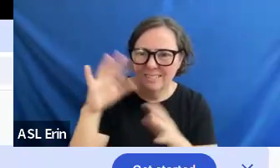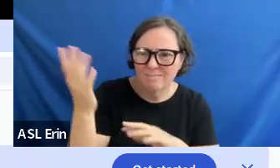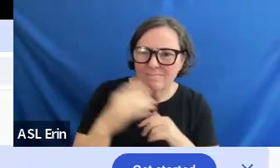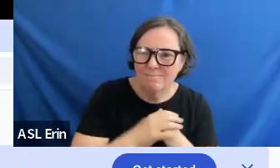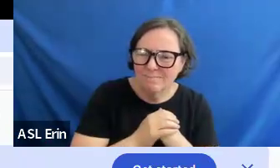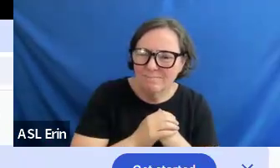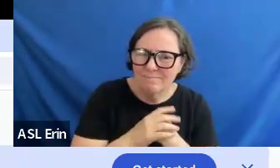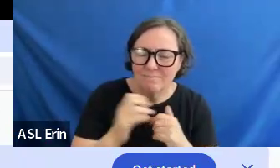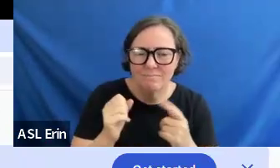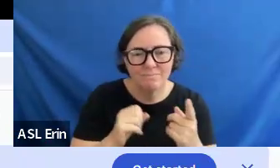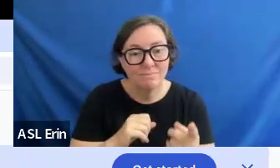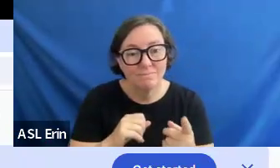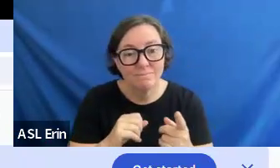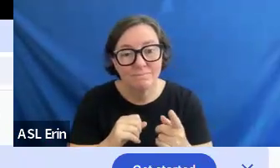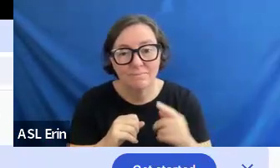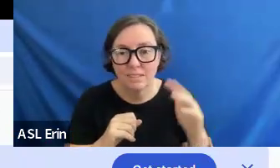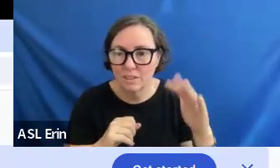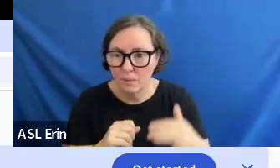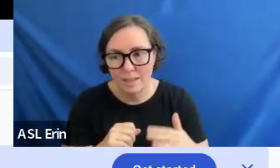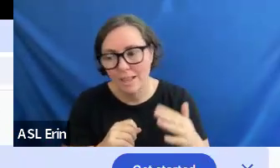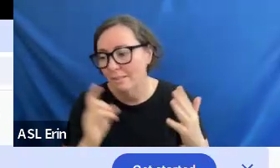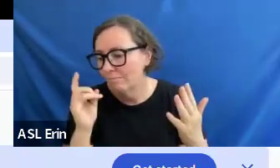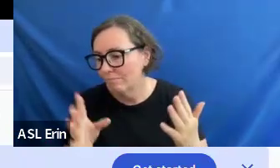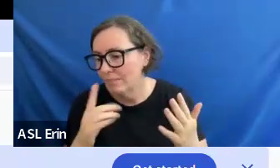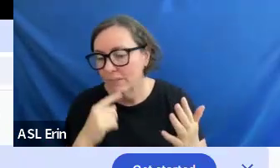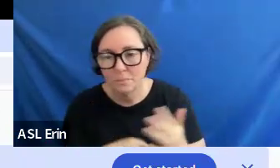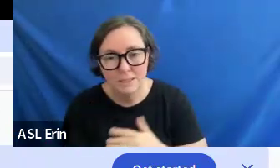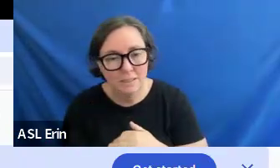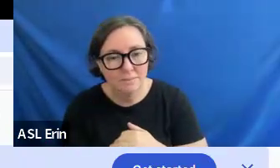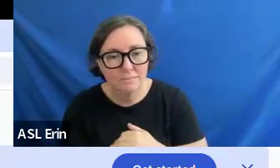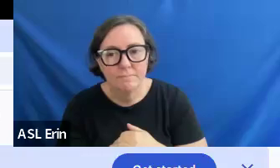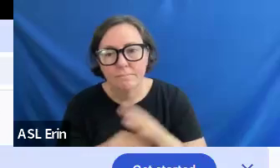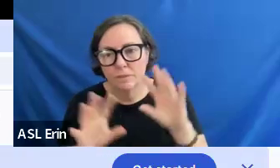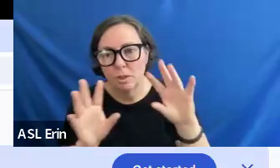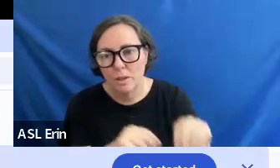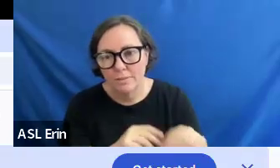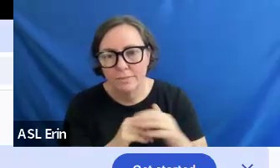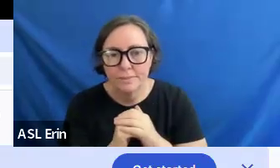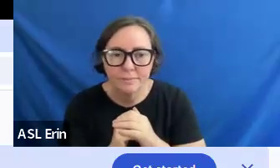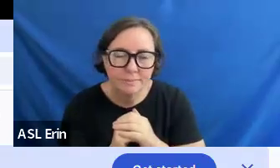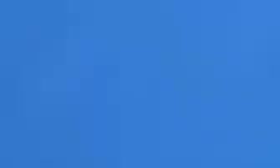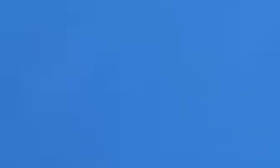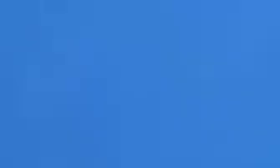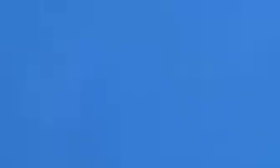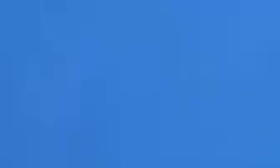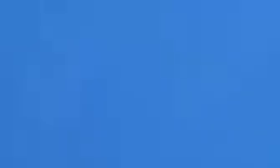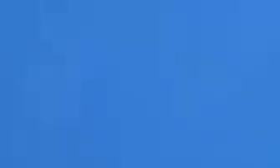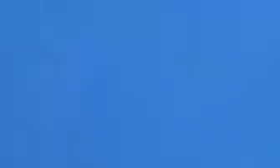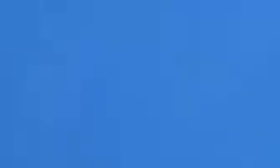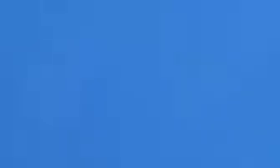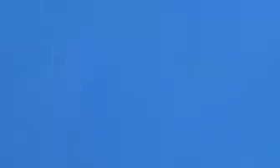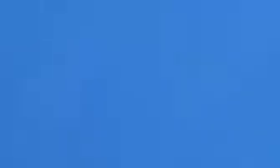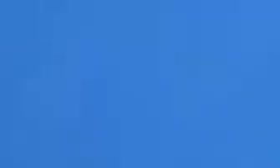Blank. And that's it from me. So I will stop my screen share. Screen sharing meeting controls. Screen.